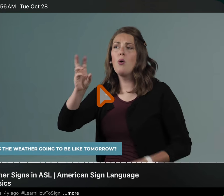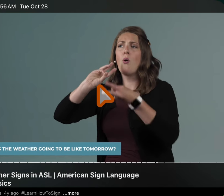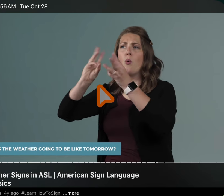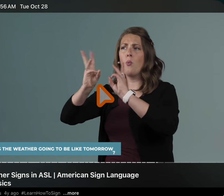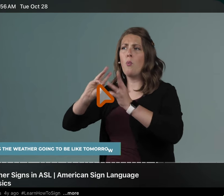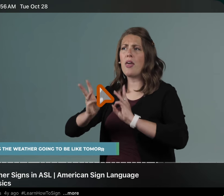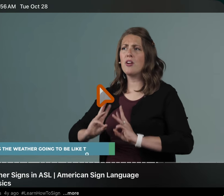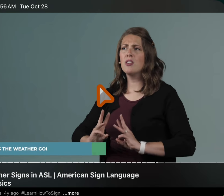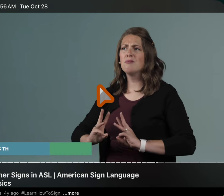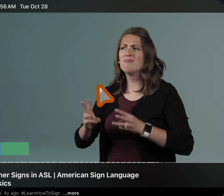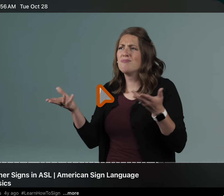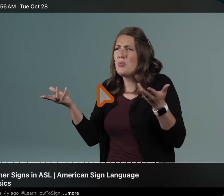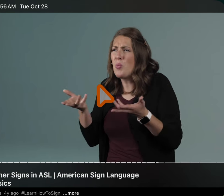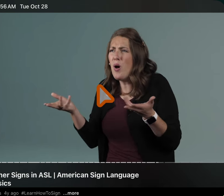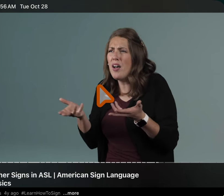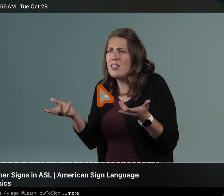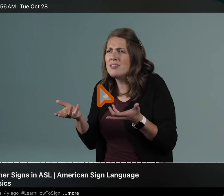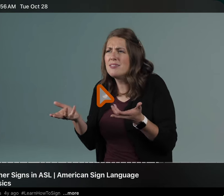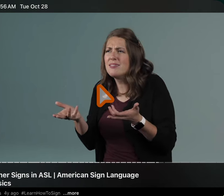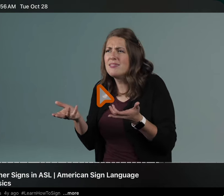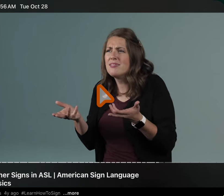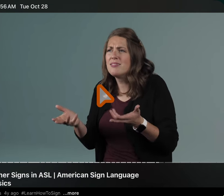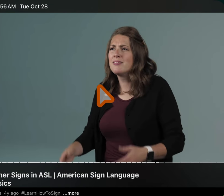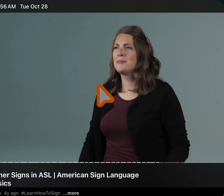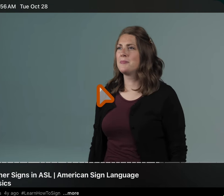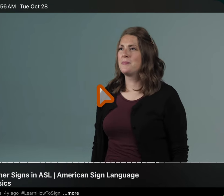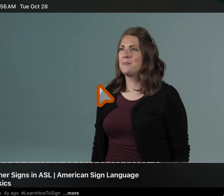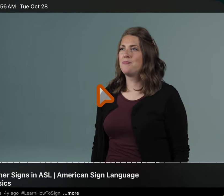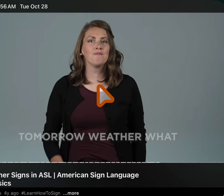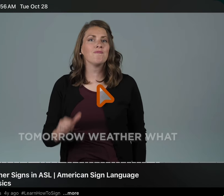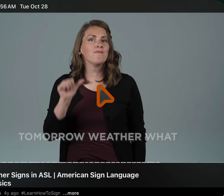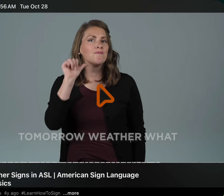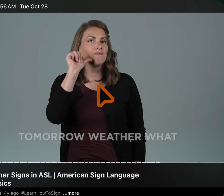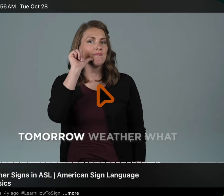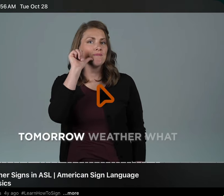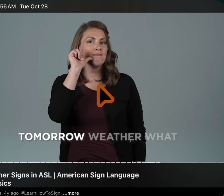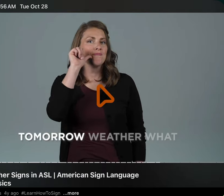Tomorrow, weather, what?